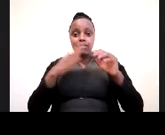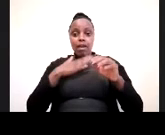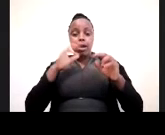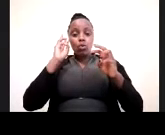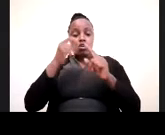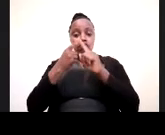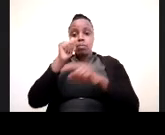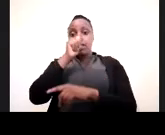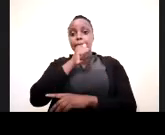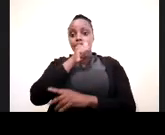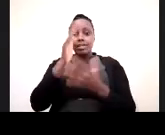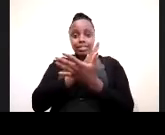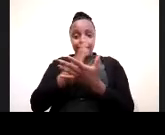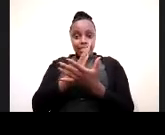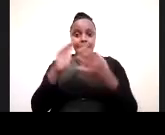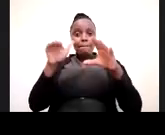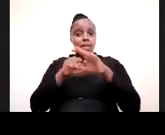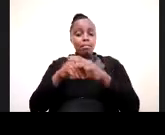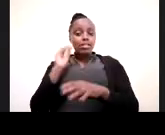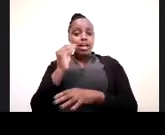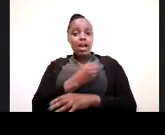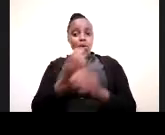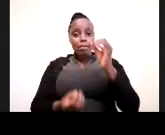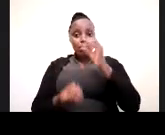sector. Our members are producers and